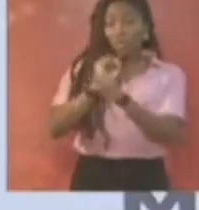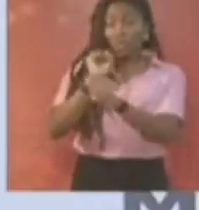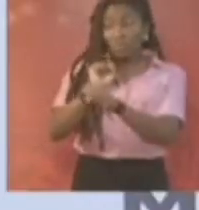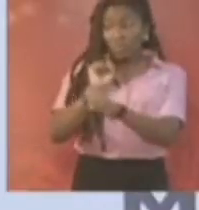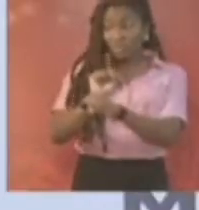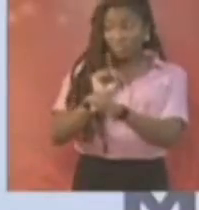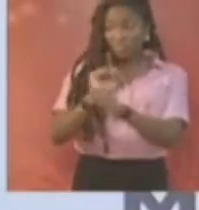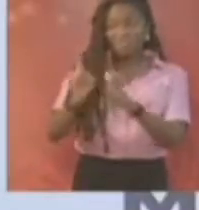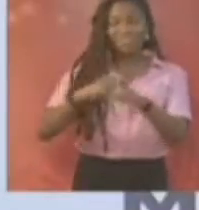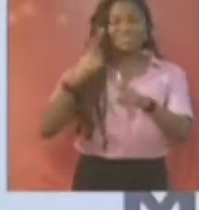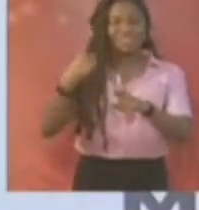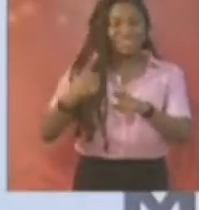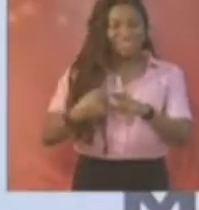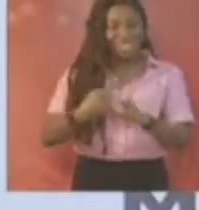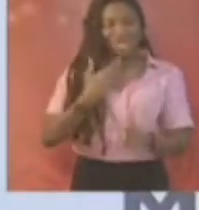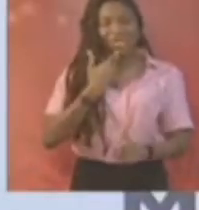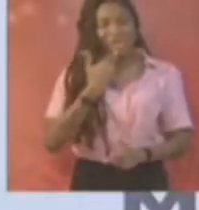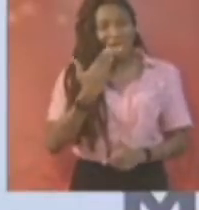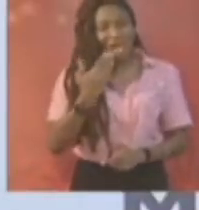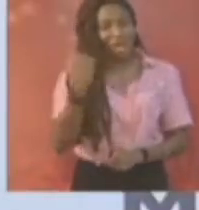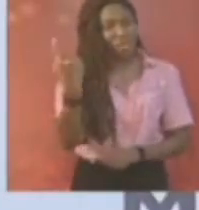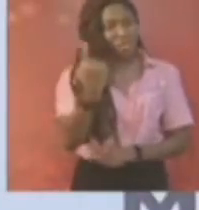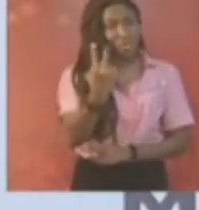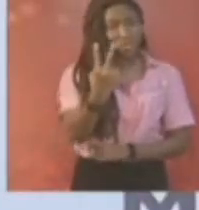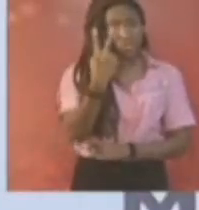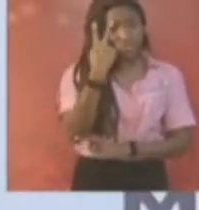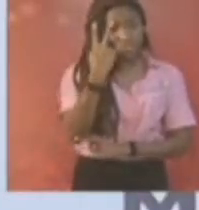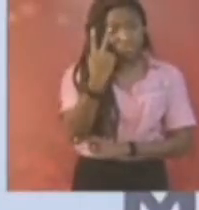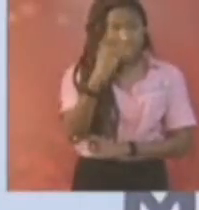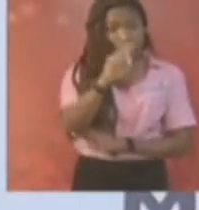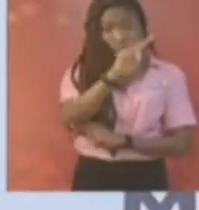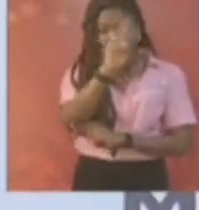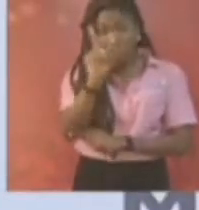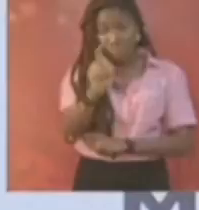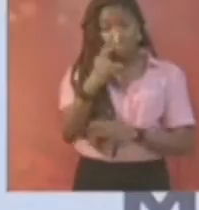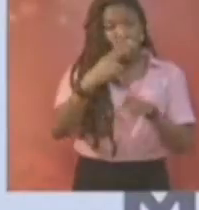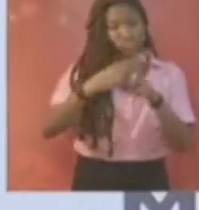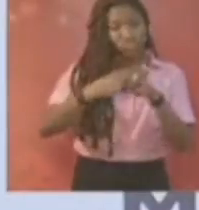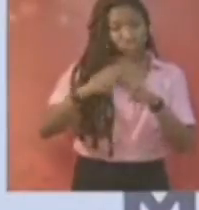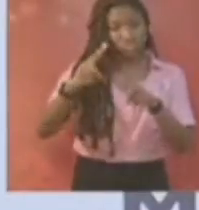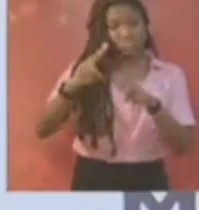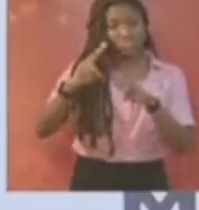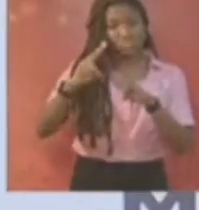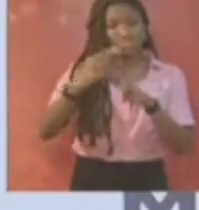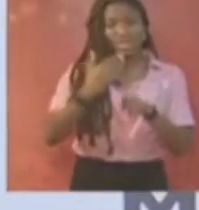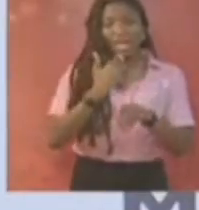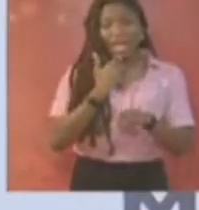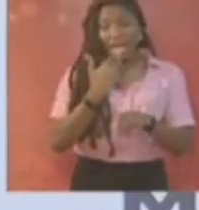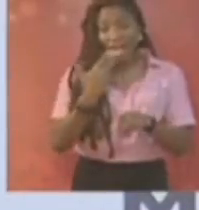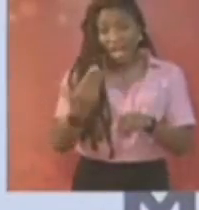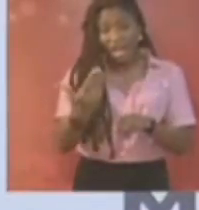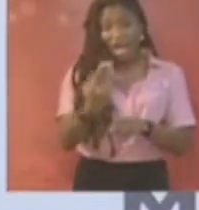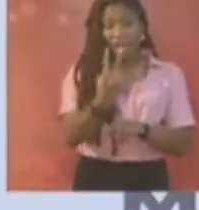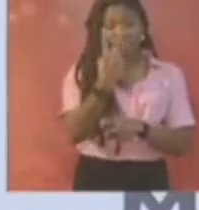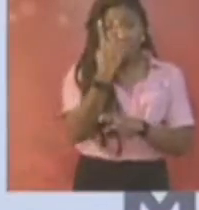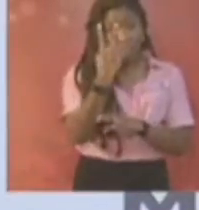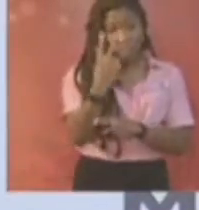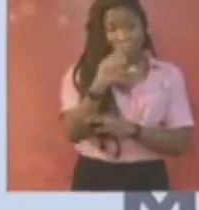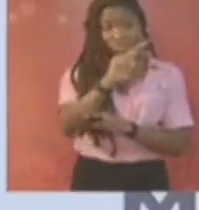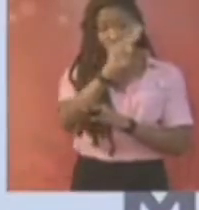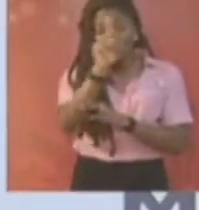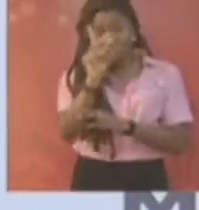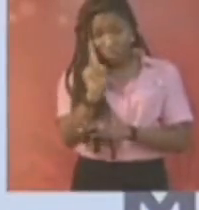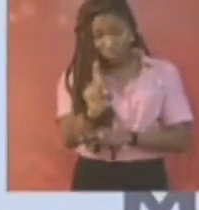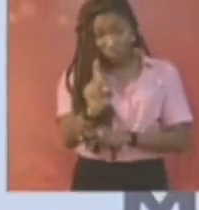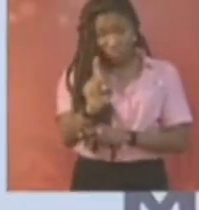represent before asking no more than 2 brief questions. Please ask both questions, one right after the other,